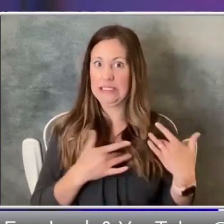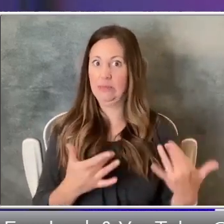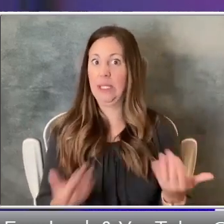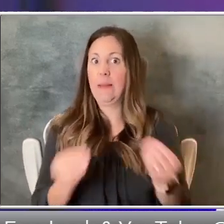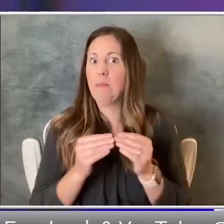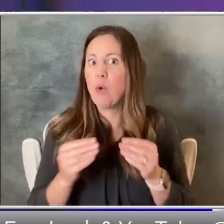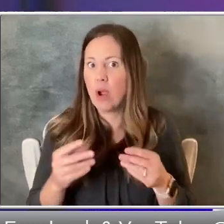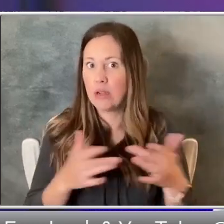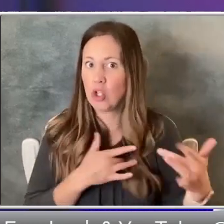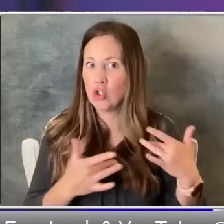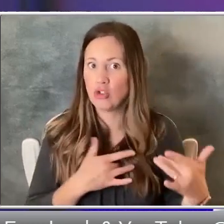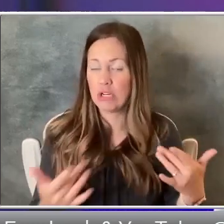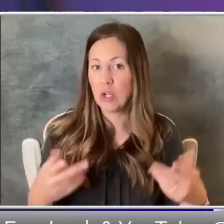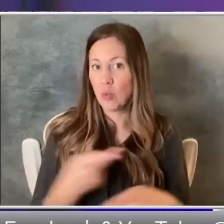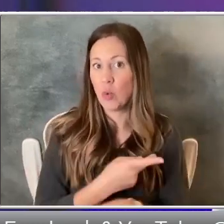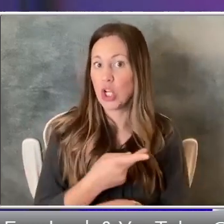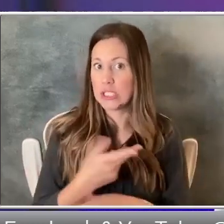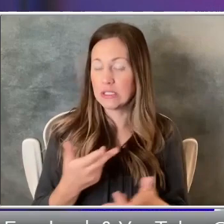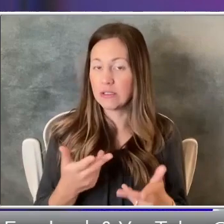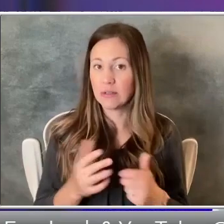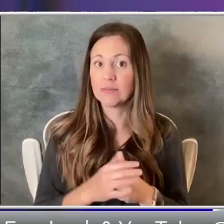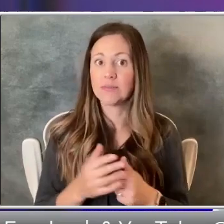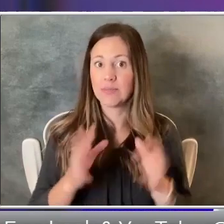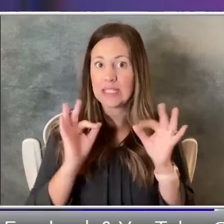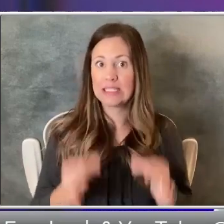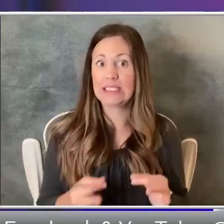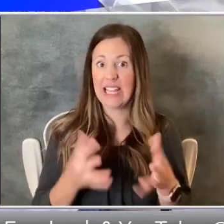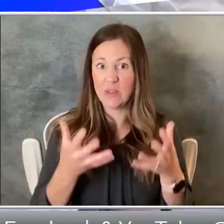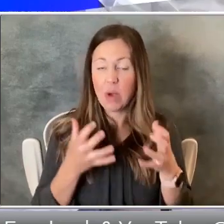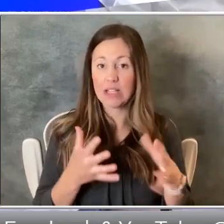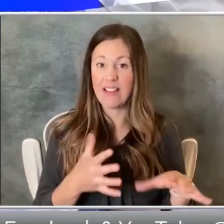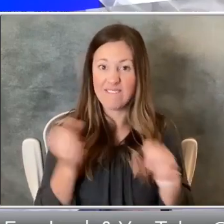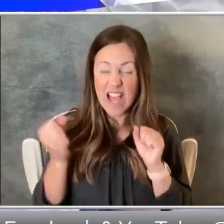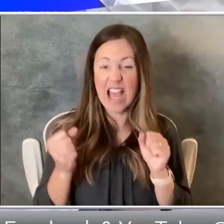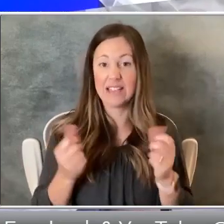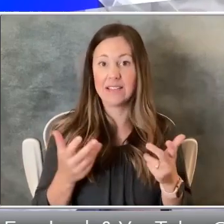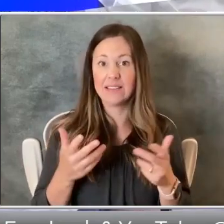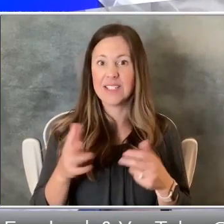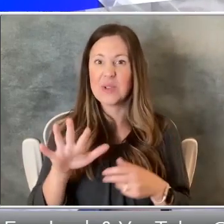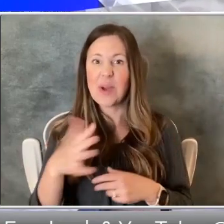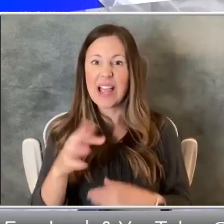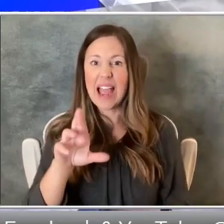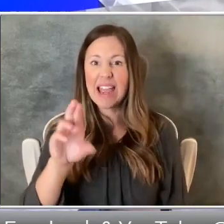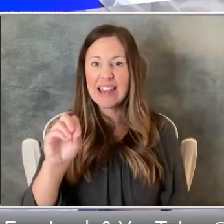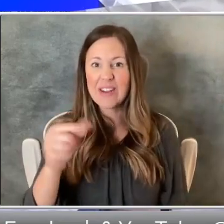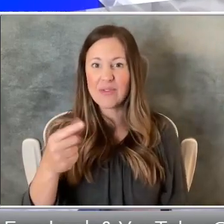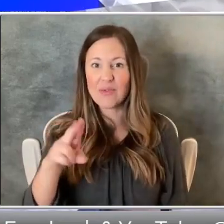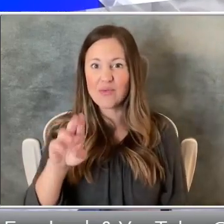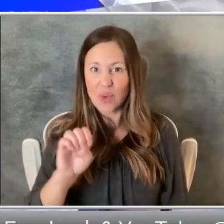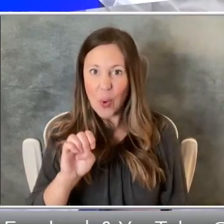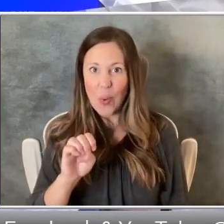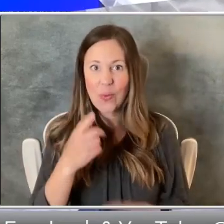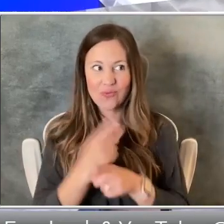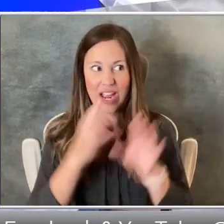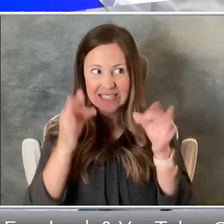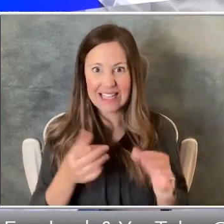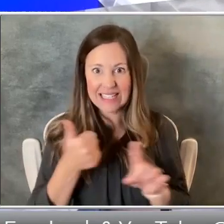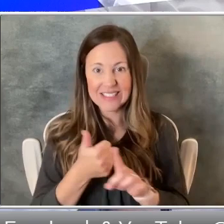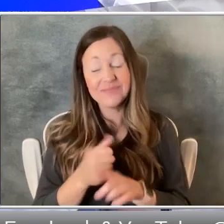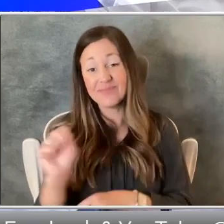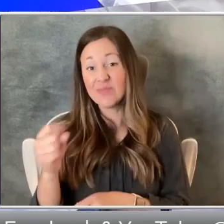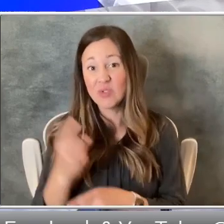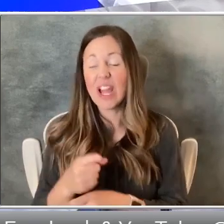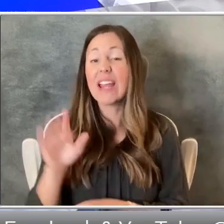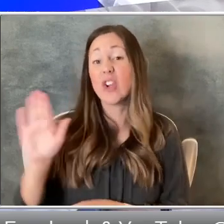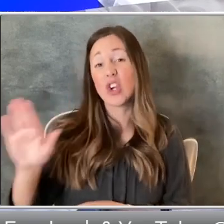heart decides it wants to go fast and be its own boss. Kind of goes rogue. Yes. On the rest of the body. And hers was at 280 beats a